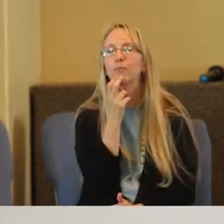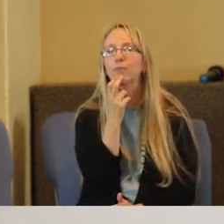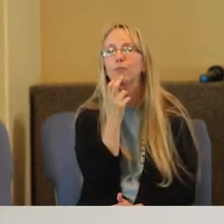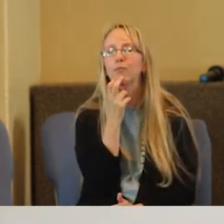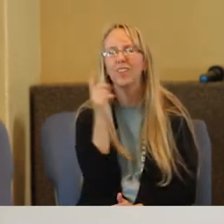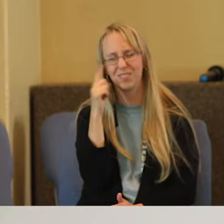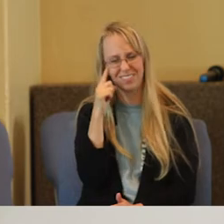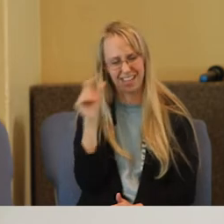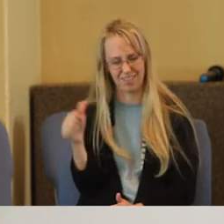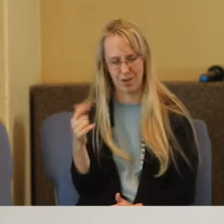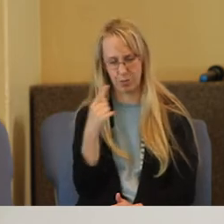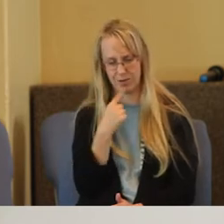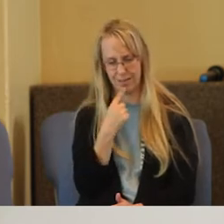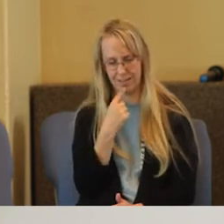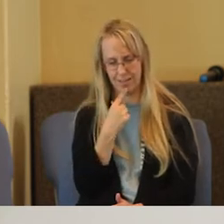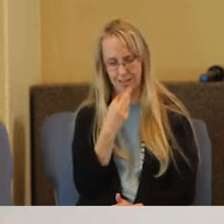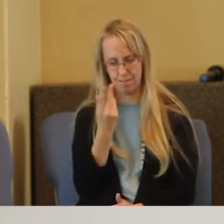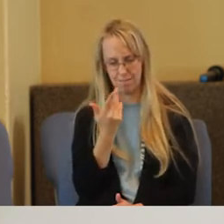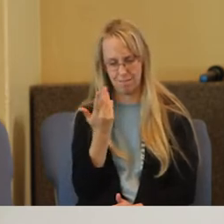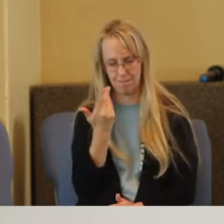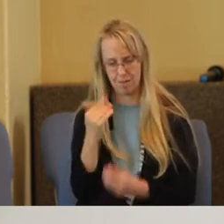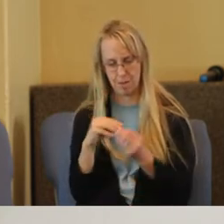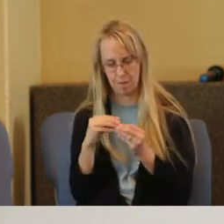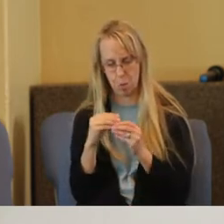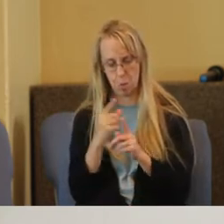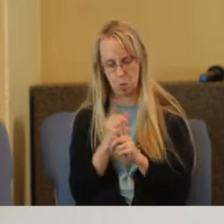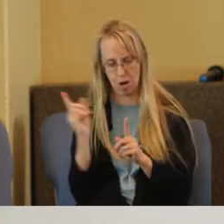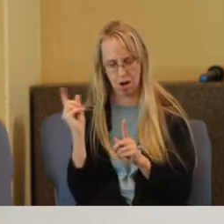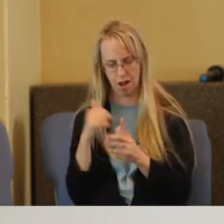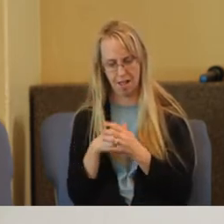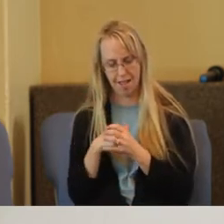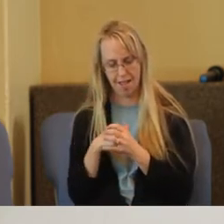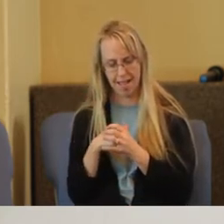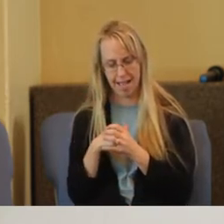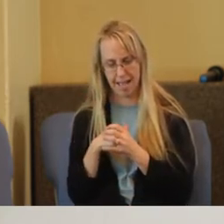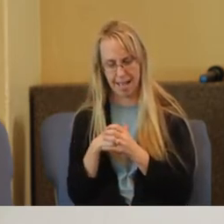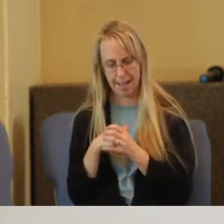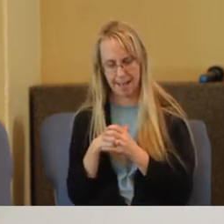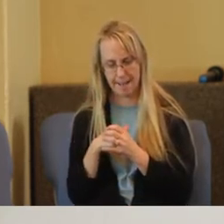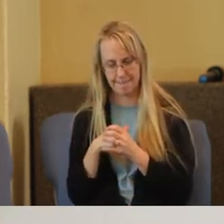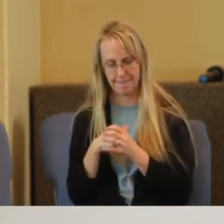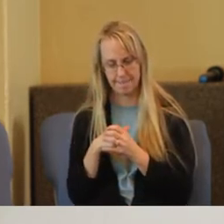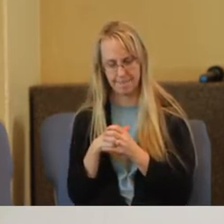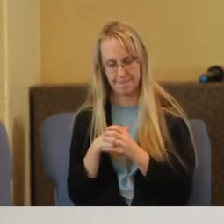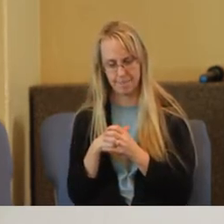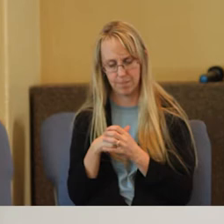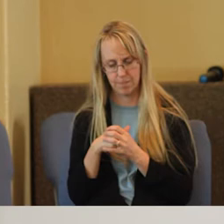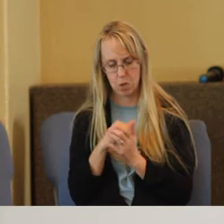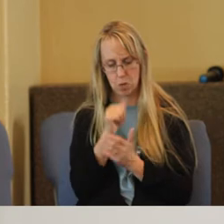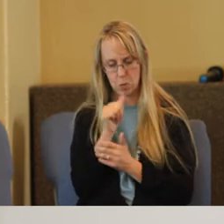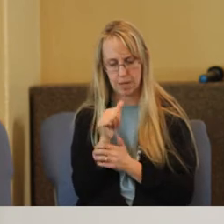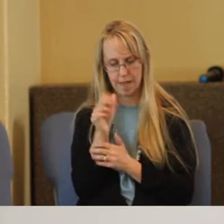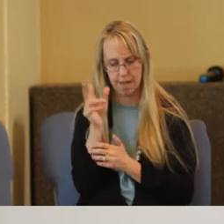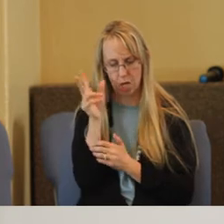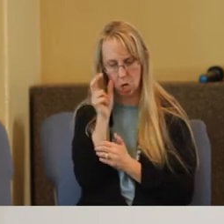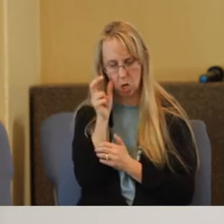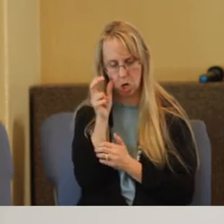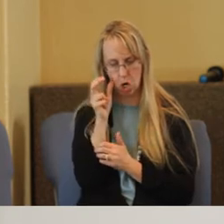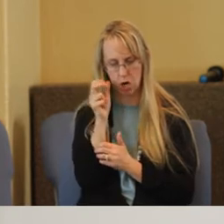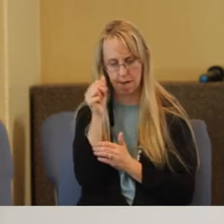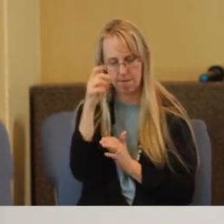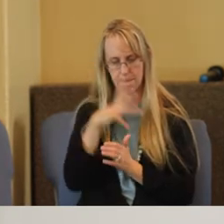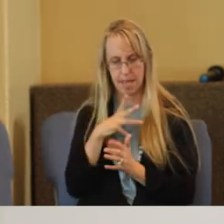Let me think of another one here that might be a little bit more obscure. Who hasn't heard of a